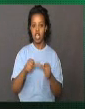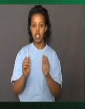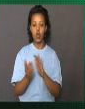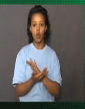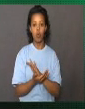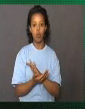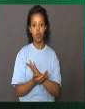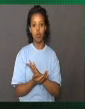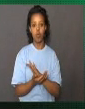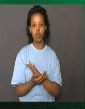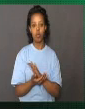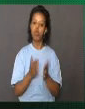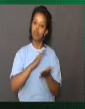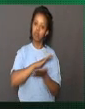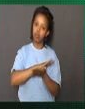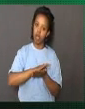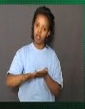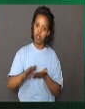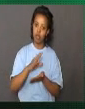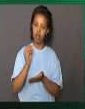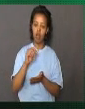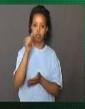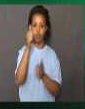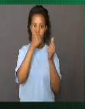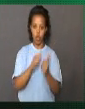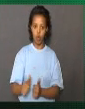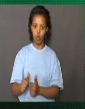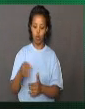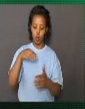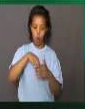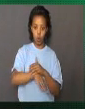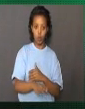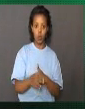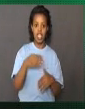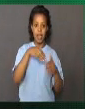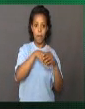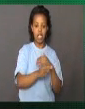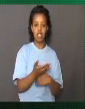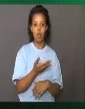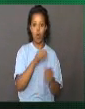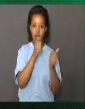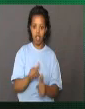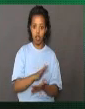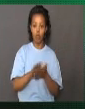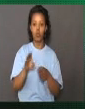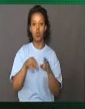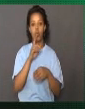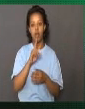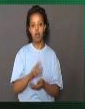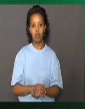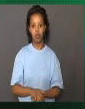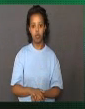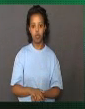of sterilized air is pumped into the fermentation tank.